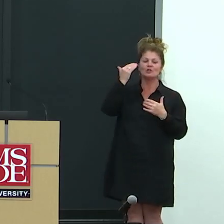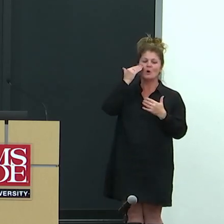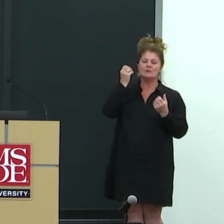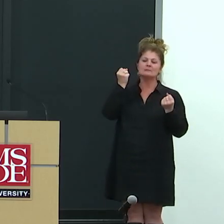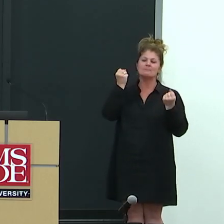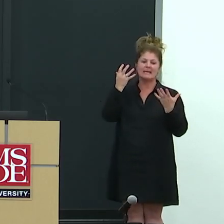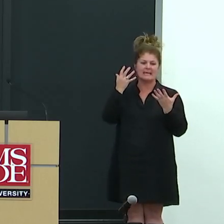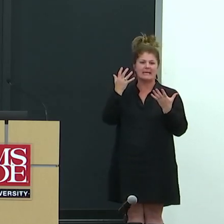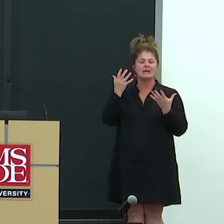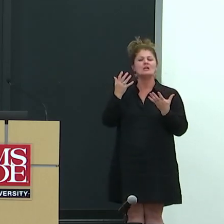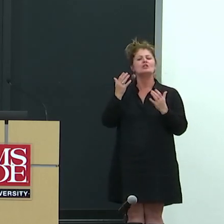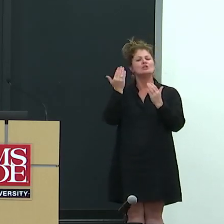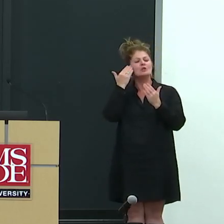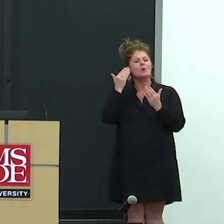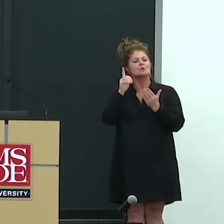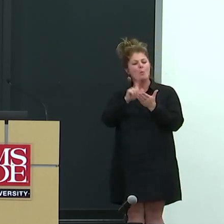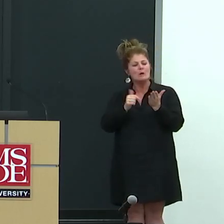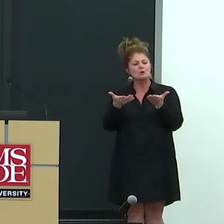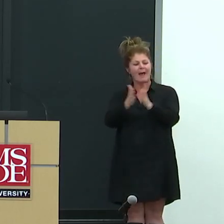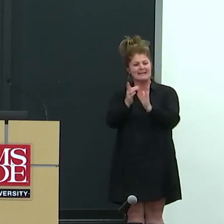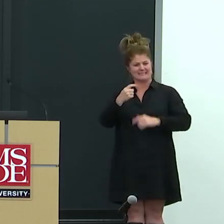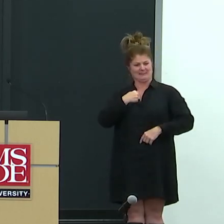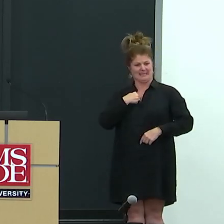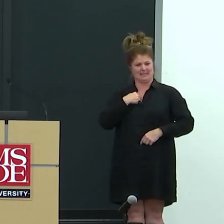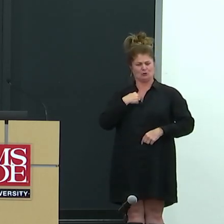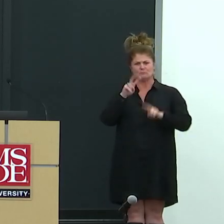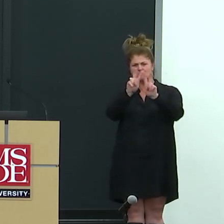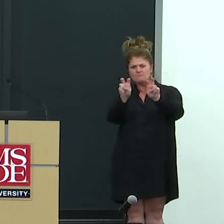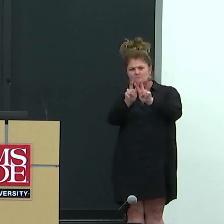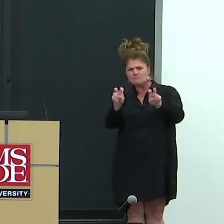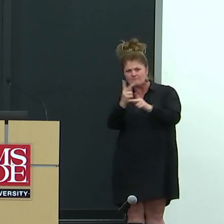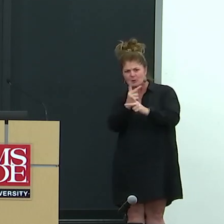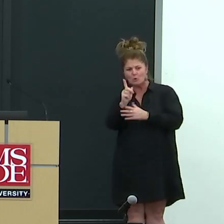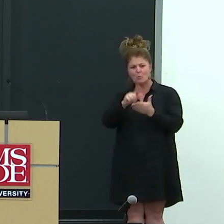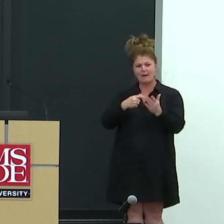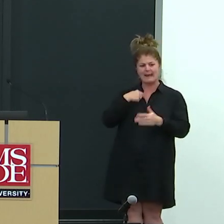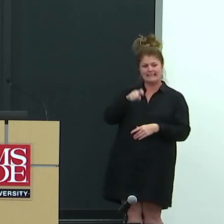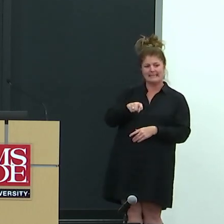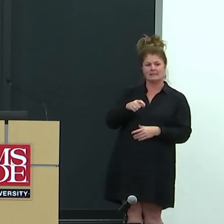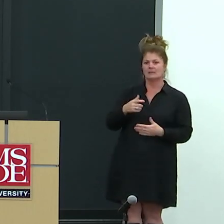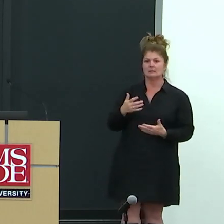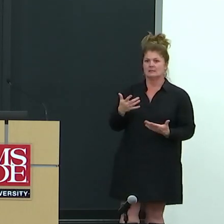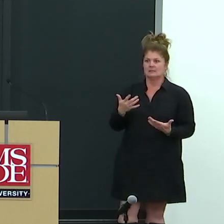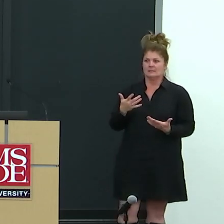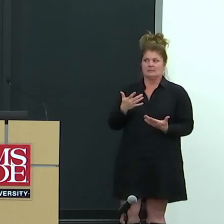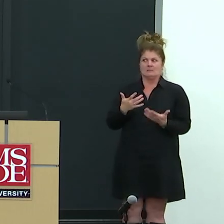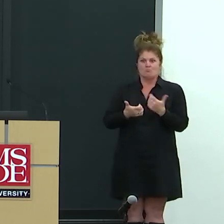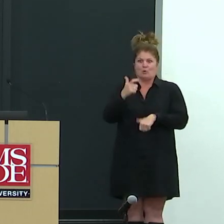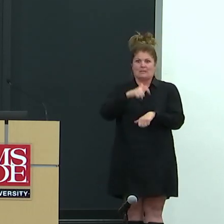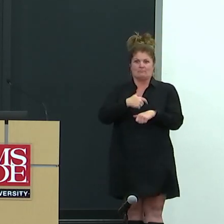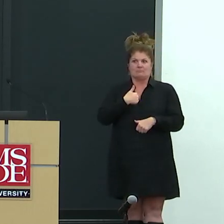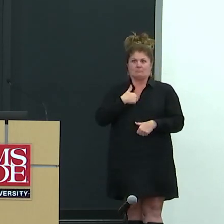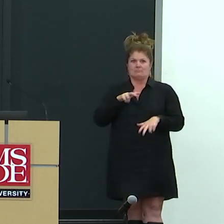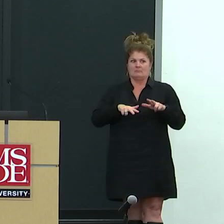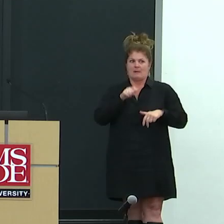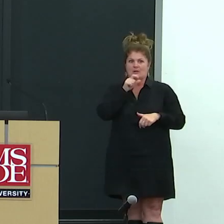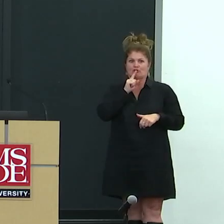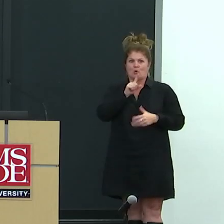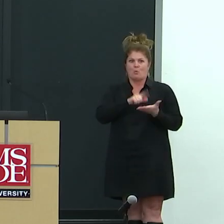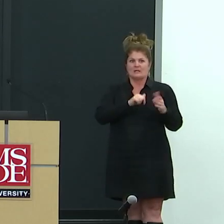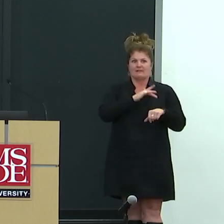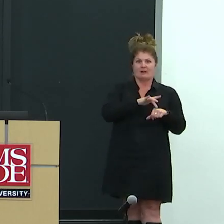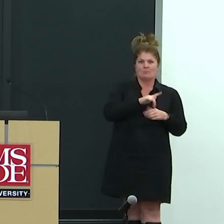to ask to determine what I need, because a lot of the time I'm not entirely sure what is available to me or what I